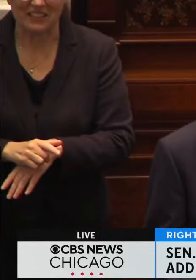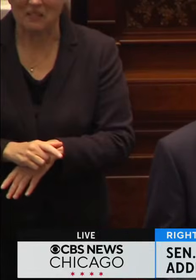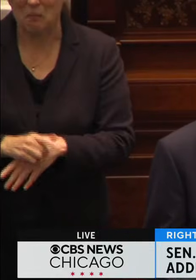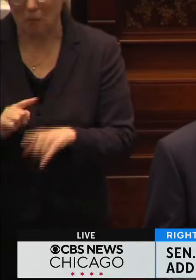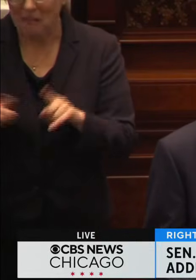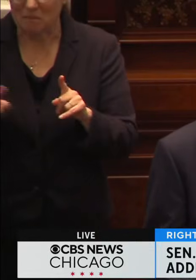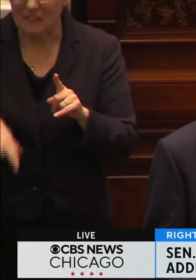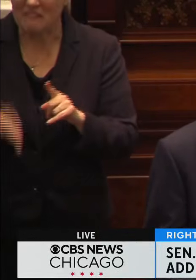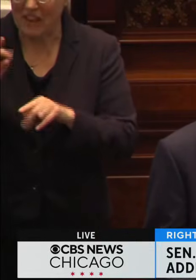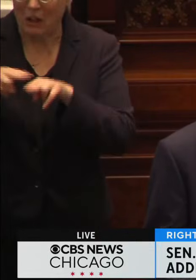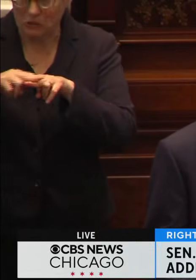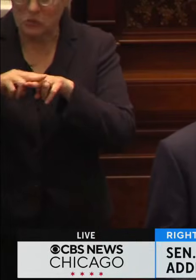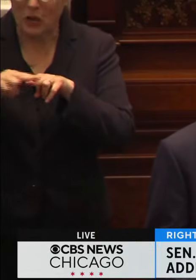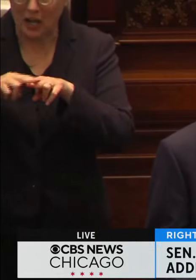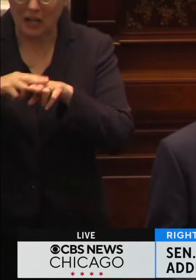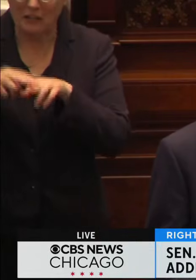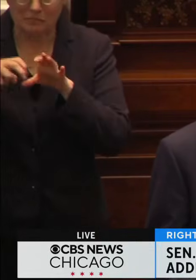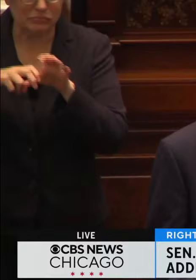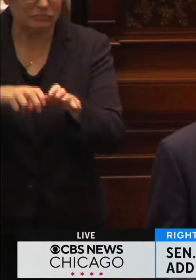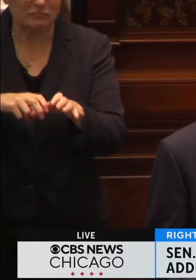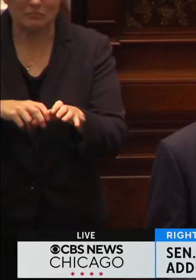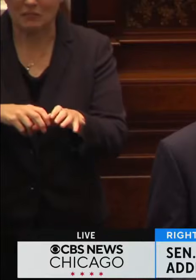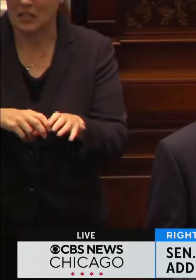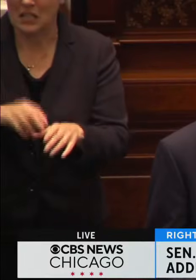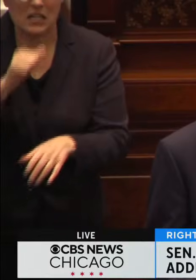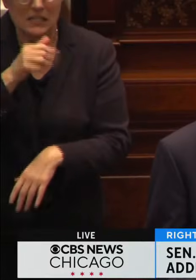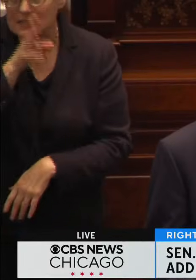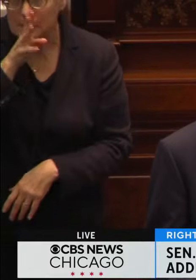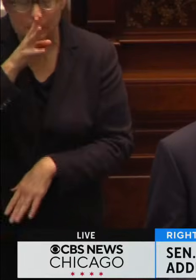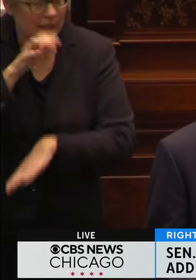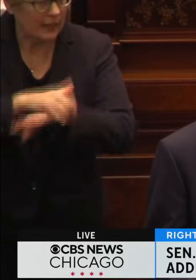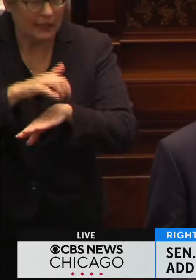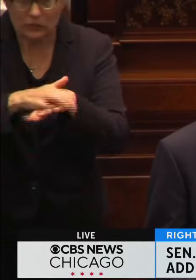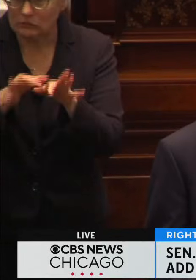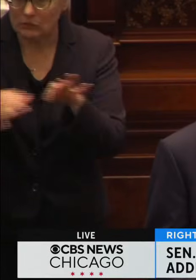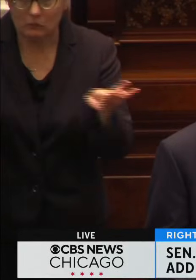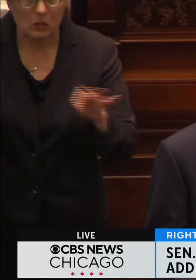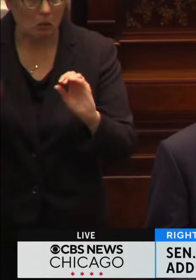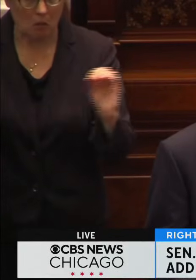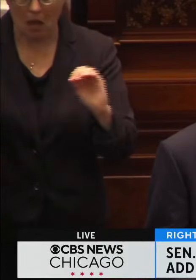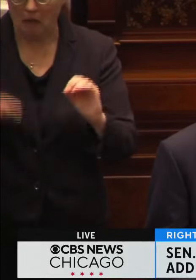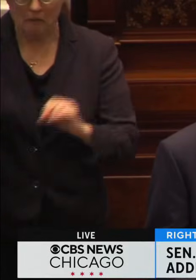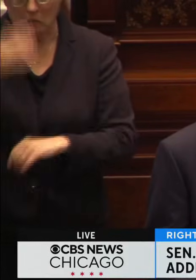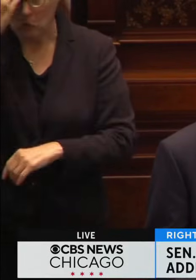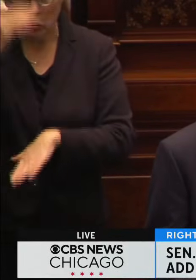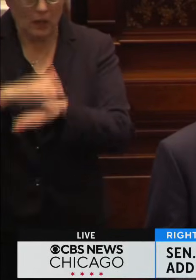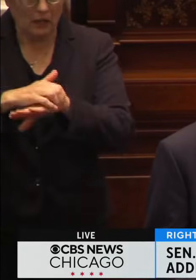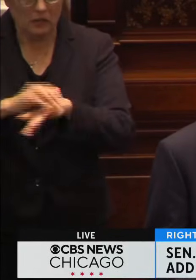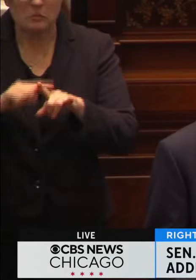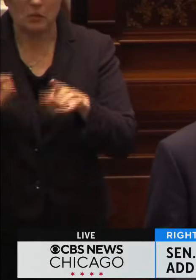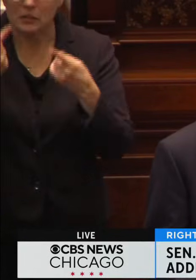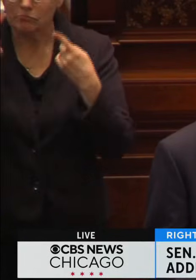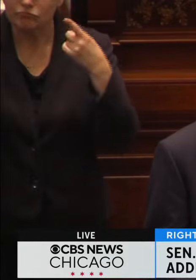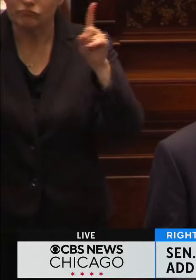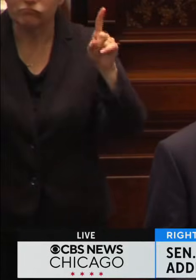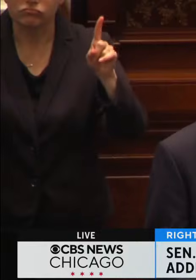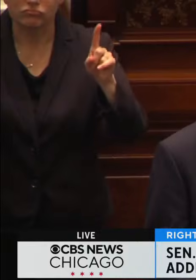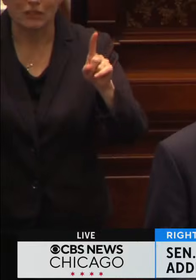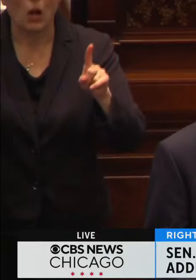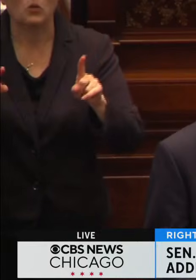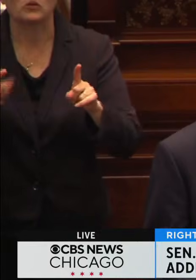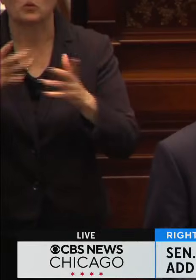train. She didn't speak English, none of them did, but they made it. And it was a remarkable